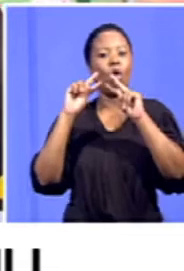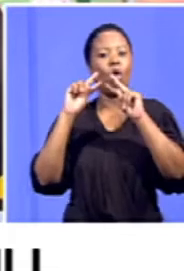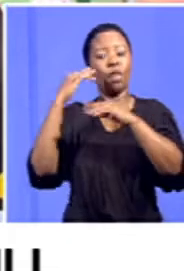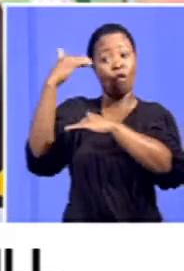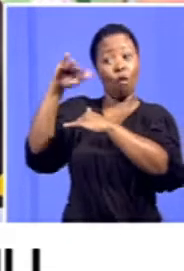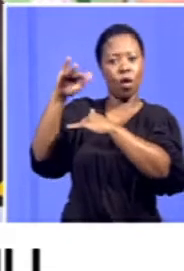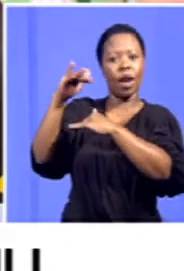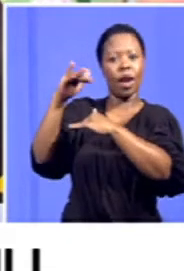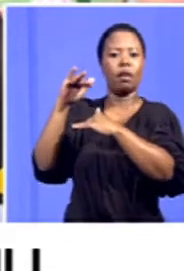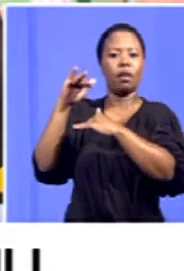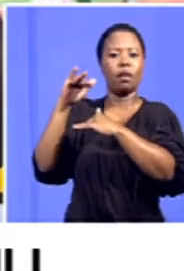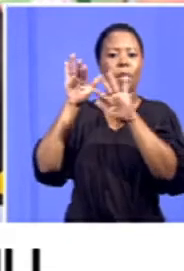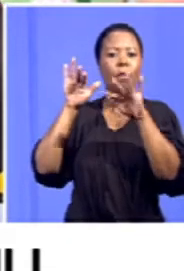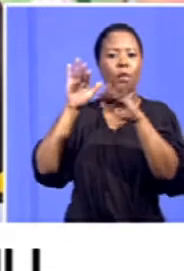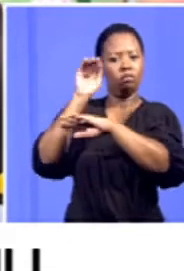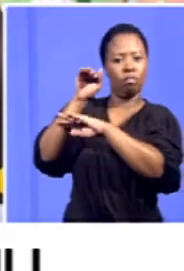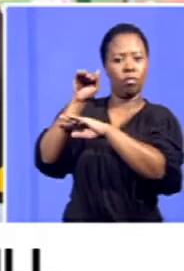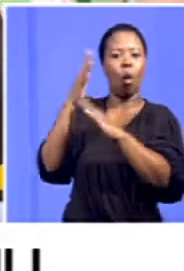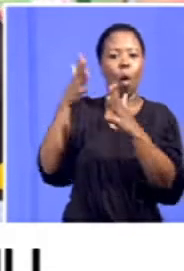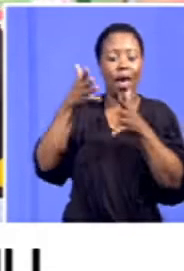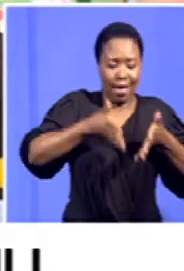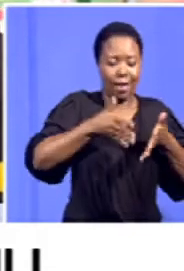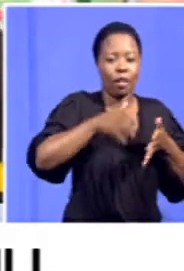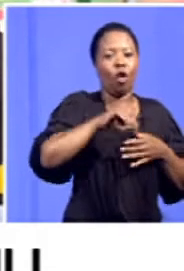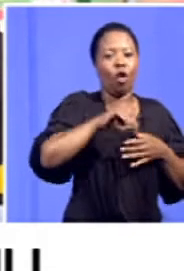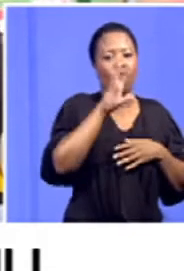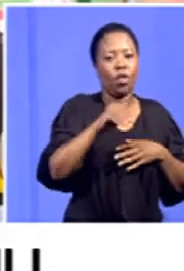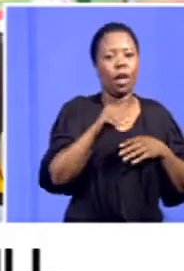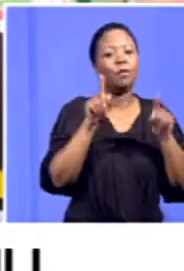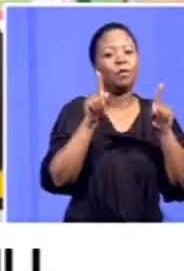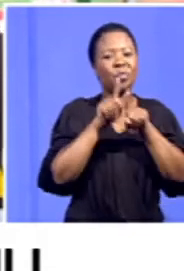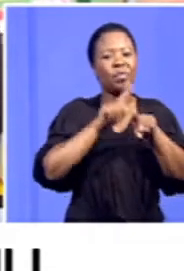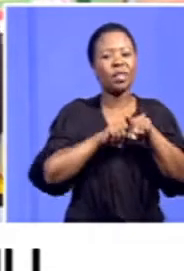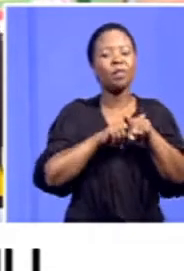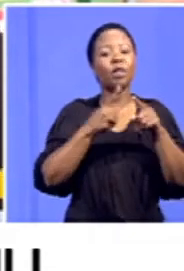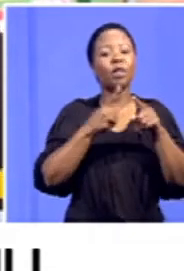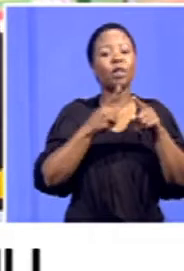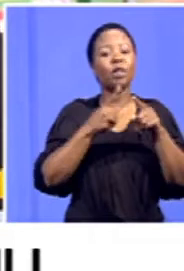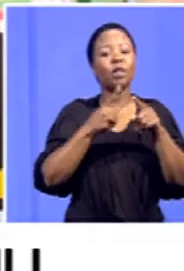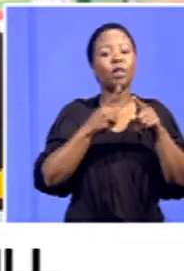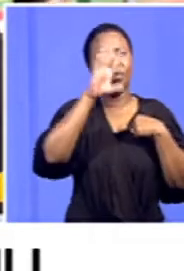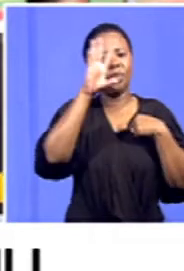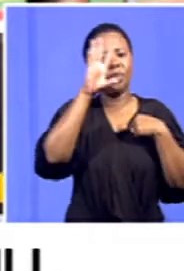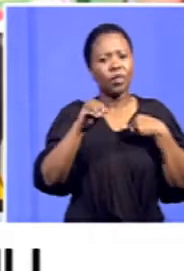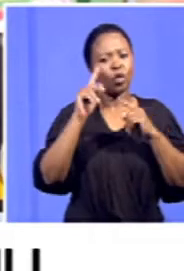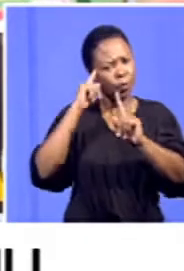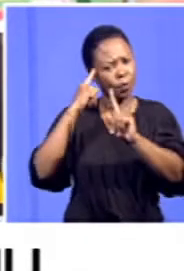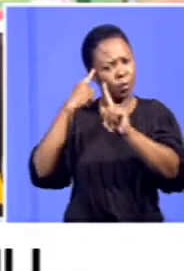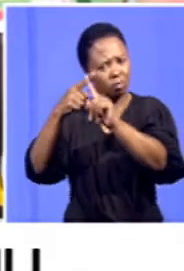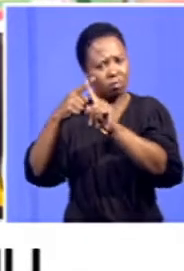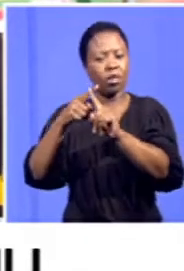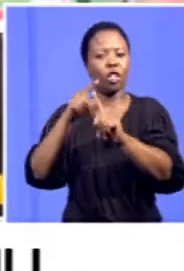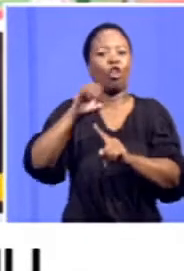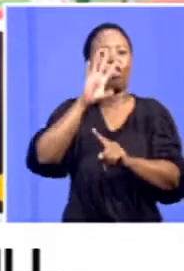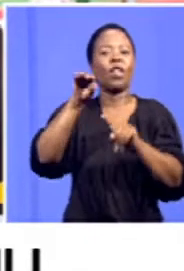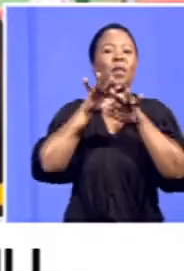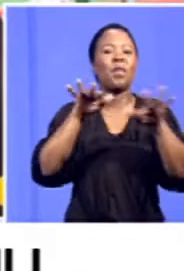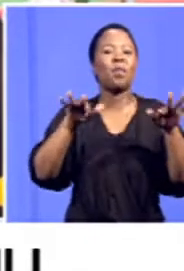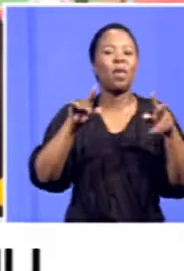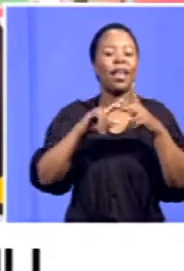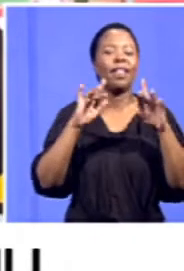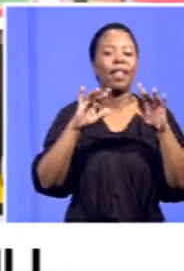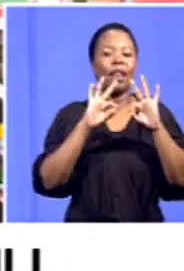in the country. But at the same time, our primary responsibility as a country is South Africans and their sustainable livelihoods. You've actually answered